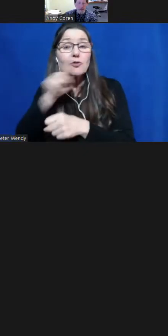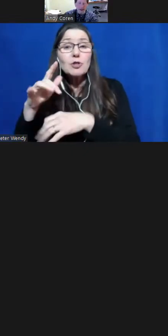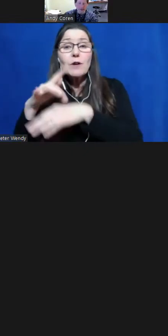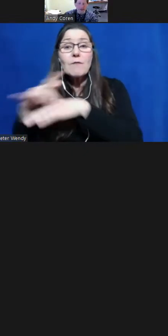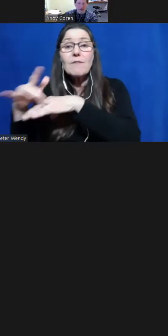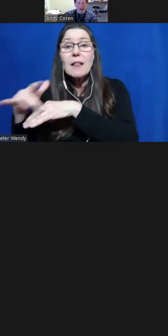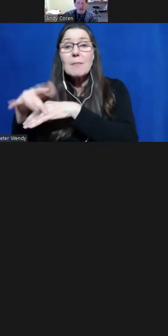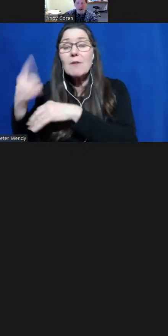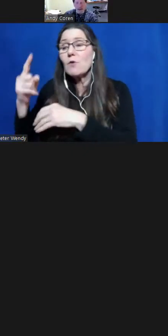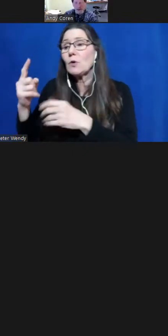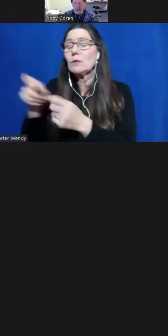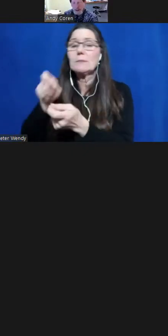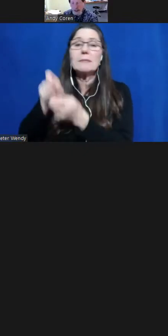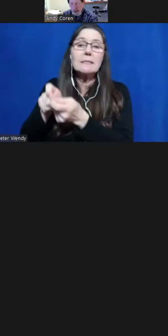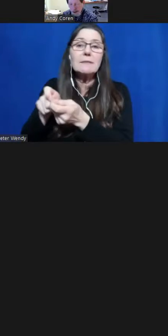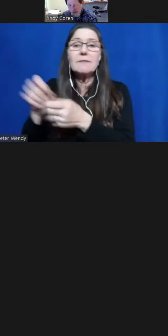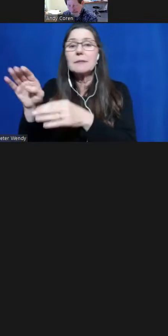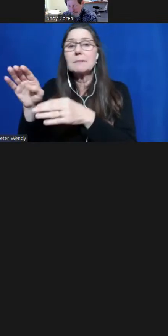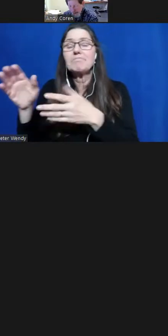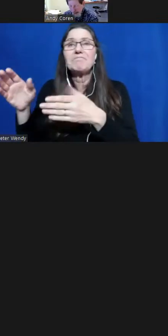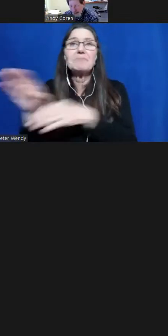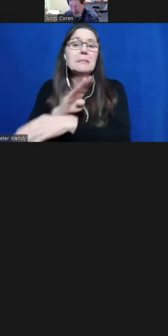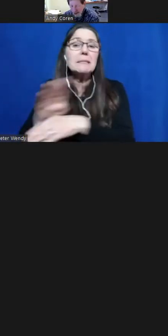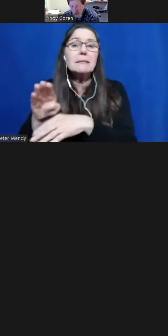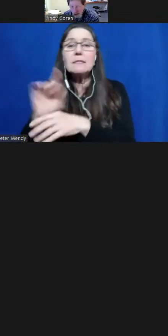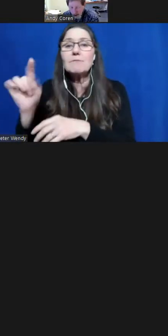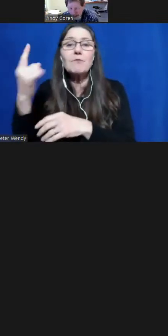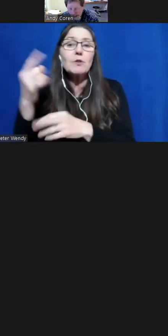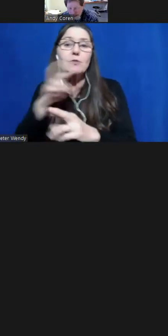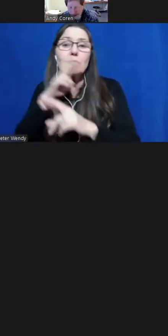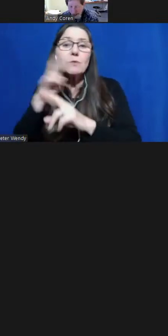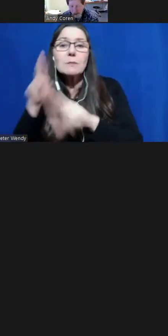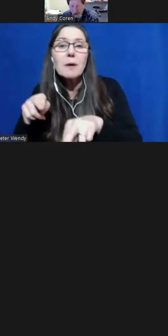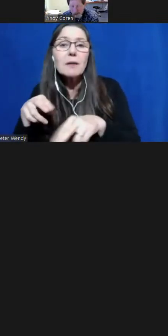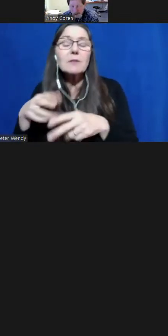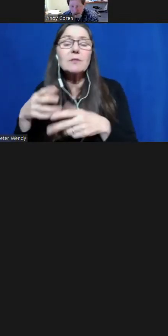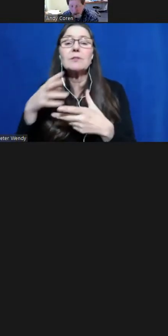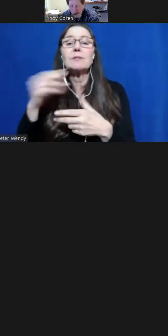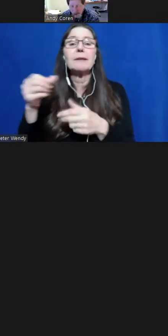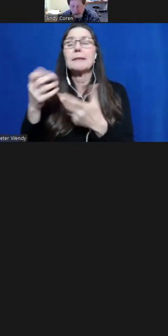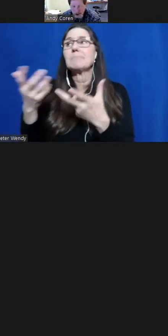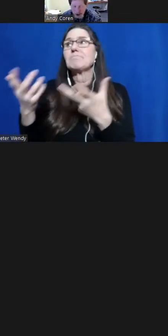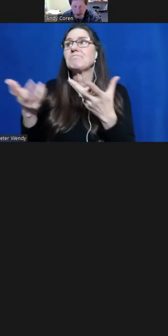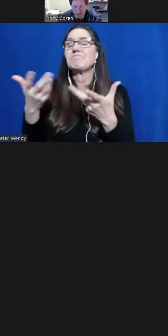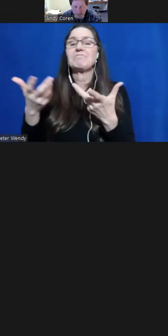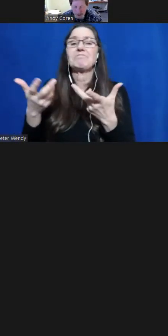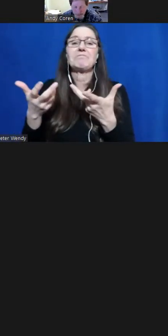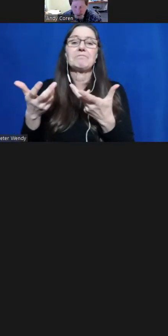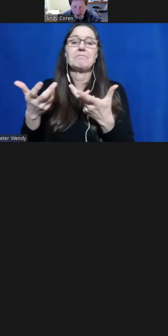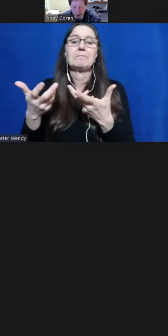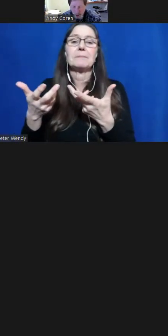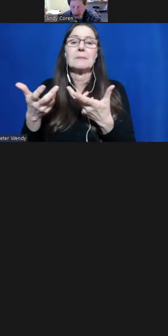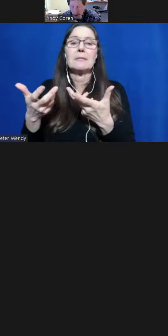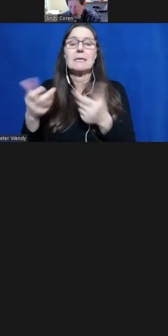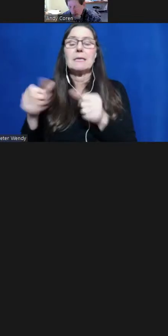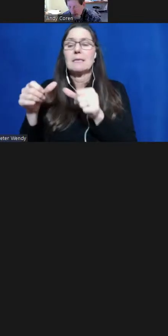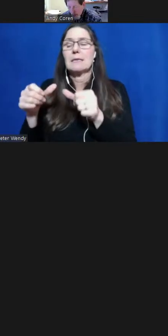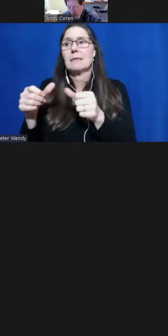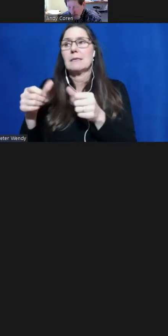institutional providers, first responders, as well as areas that served people